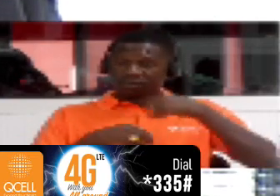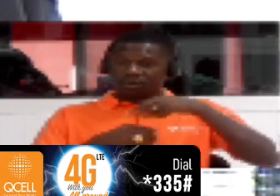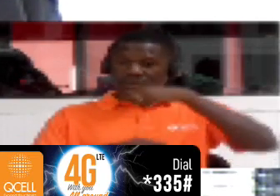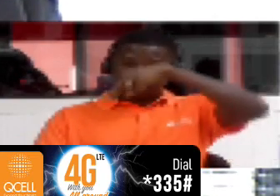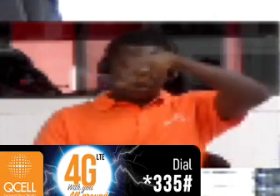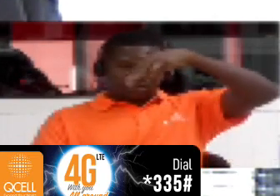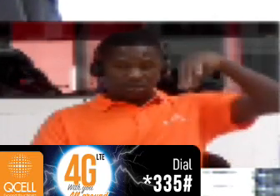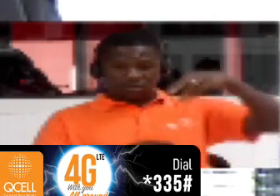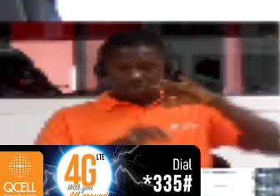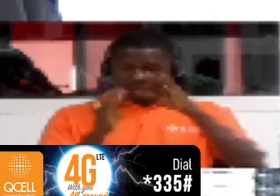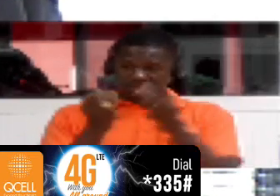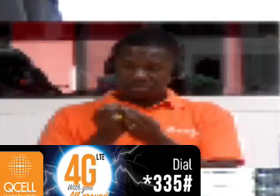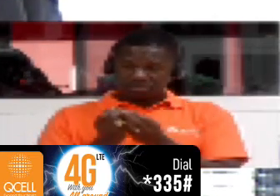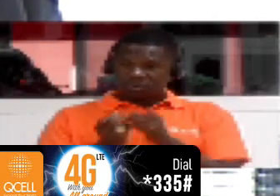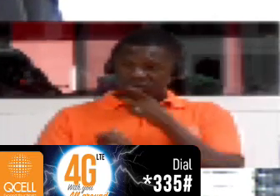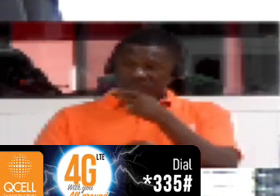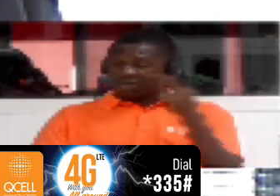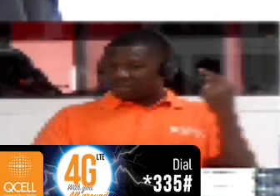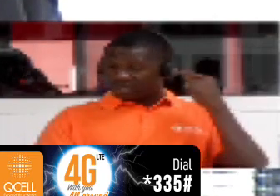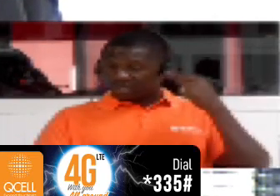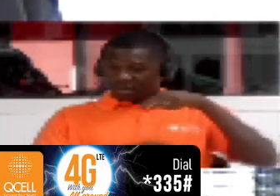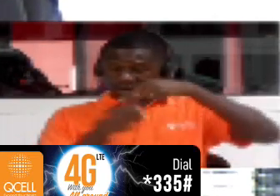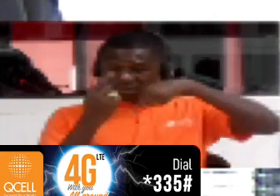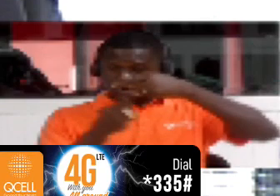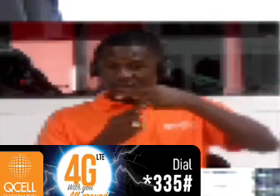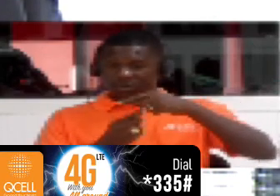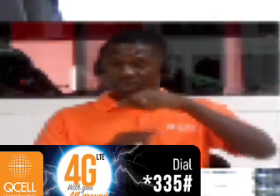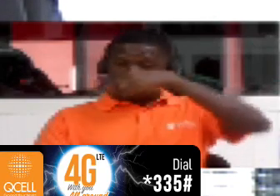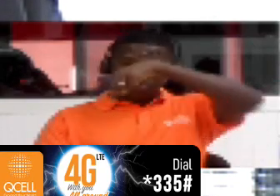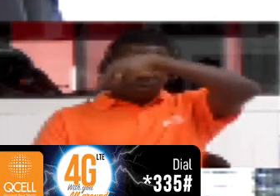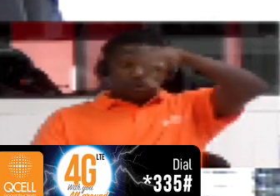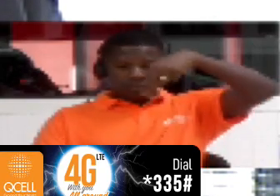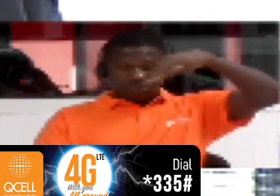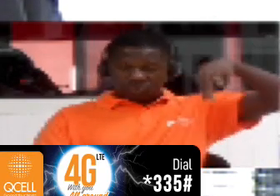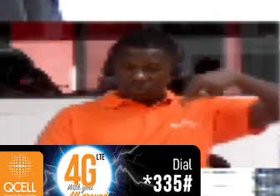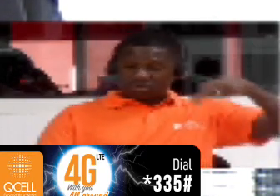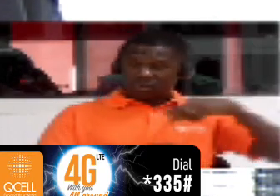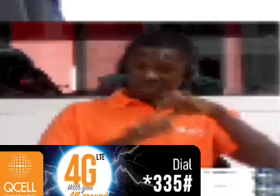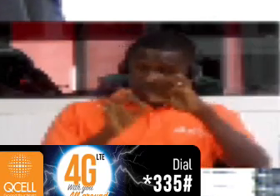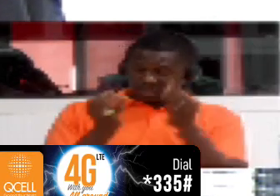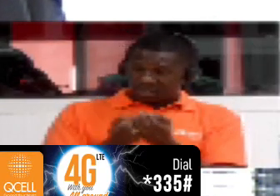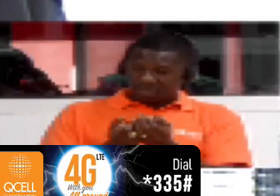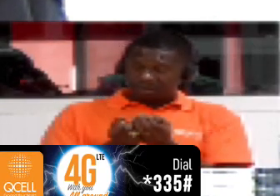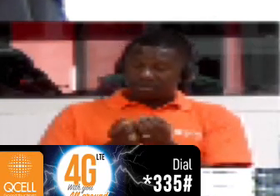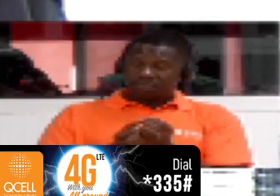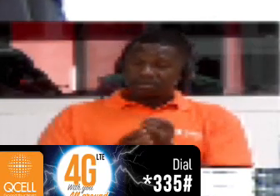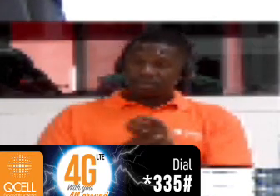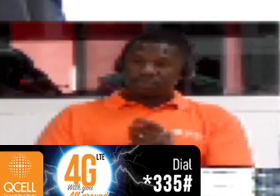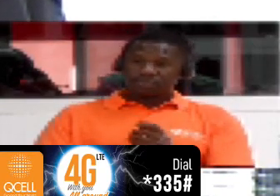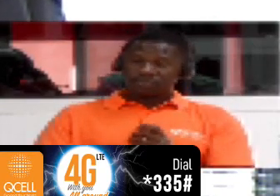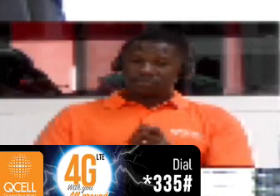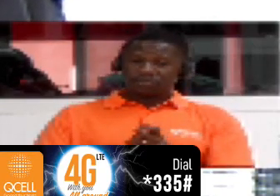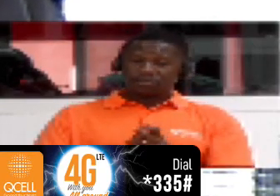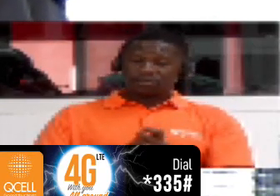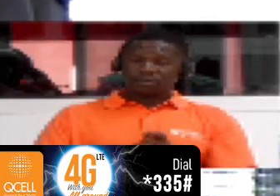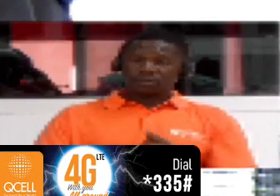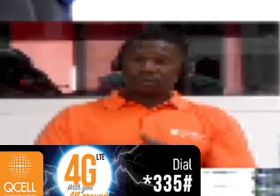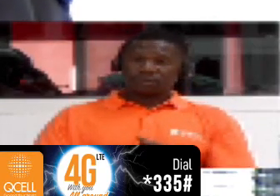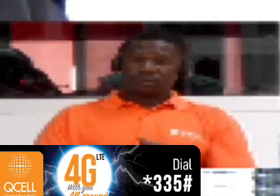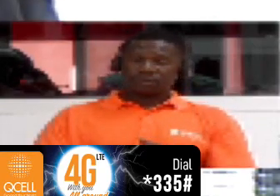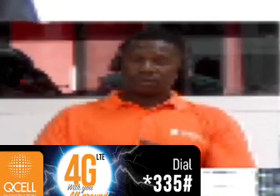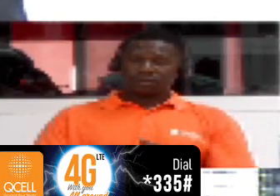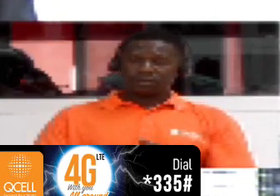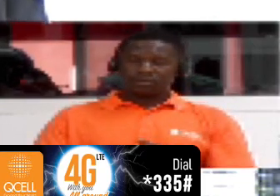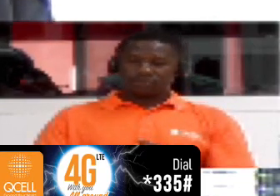hear about the patrol team? Ko janniye ke patrol team kafudimoti. Fo e patrol team fango kibaro moele foloto janniye dunje.